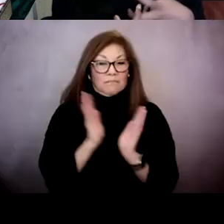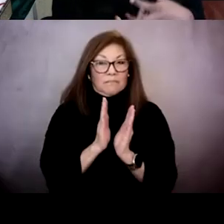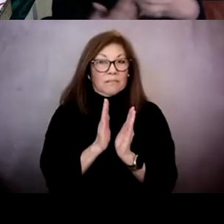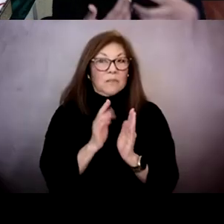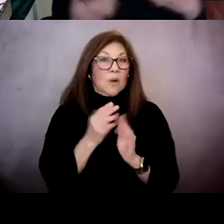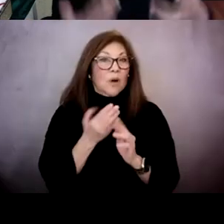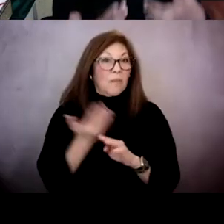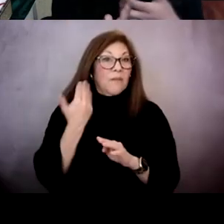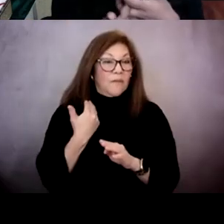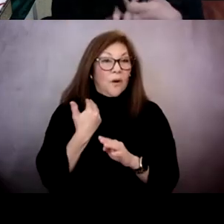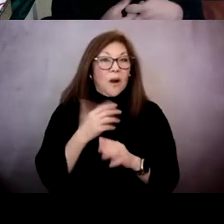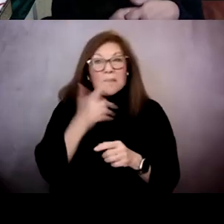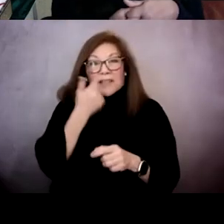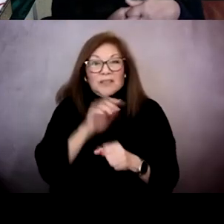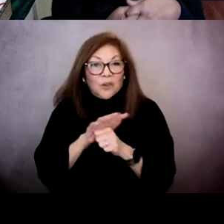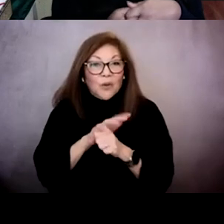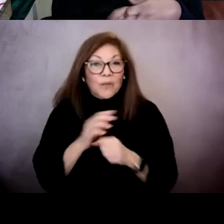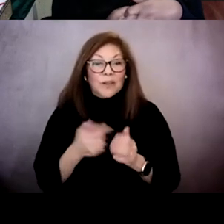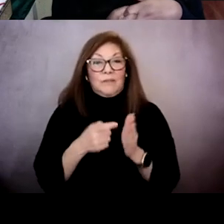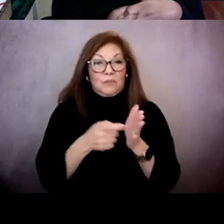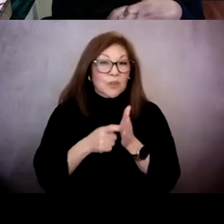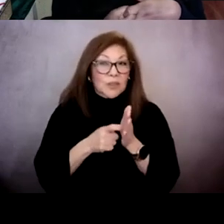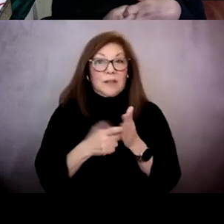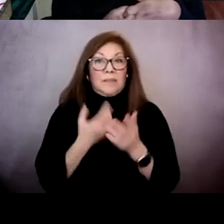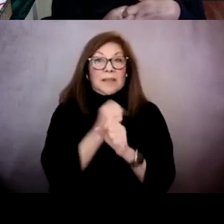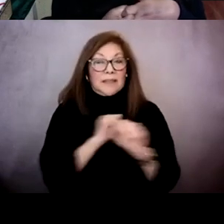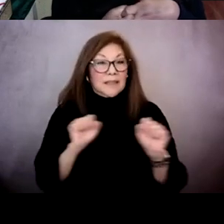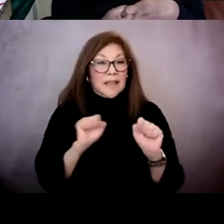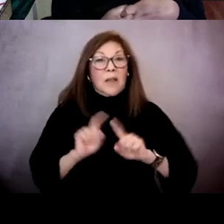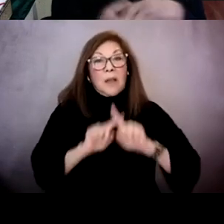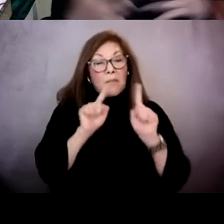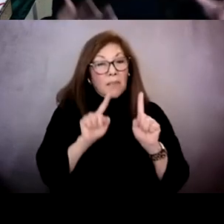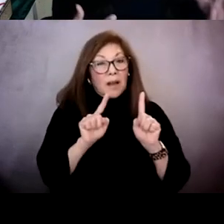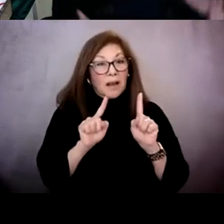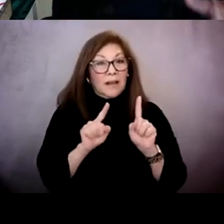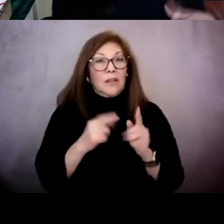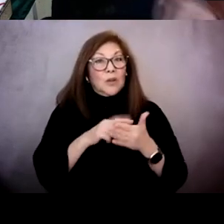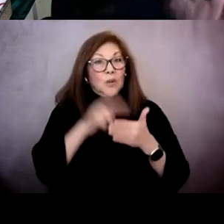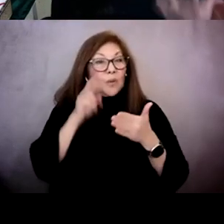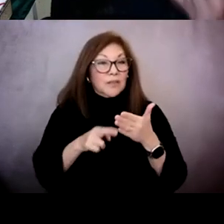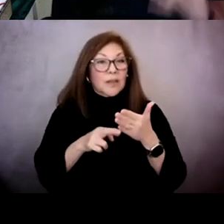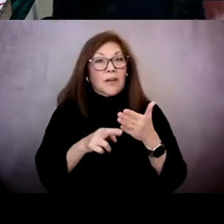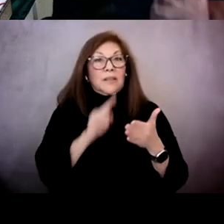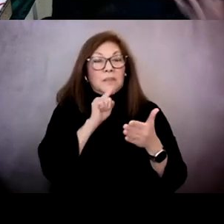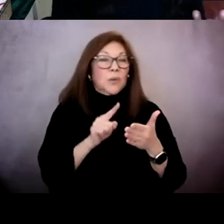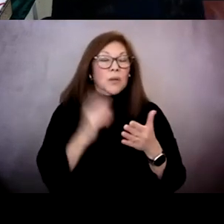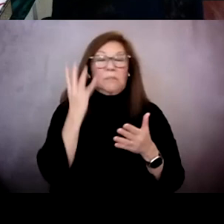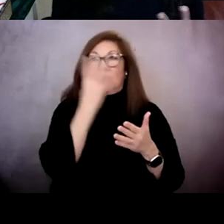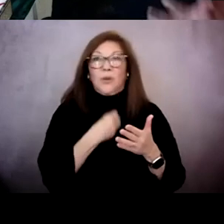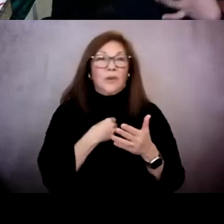because of, you know, for COVID restrictions and being safe, but the result has been just these really